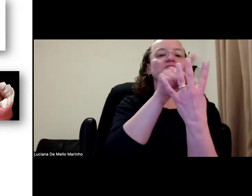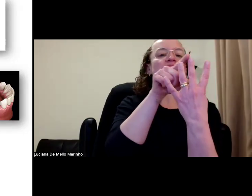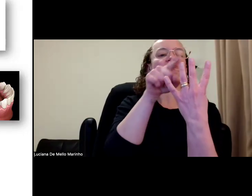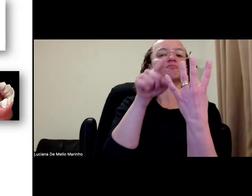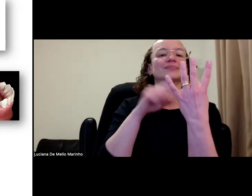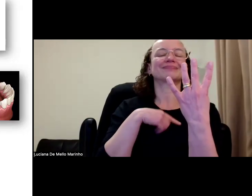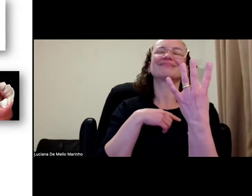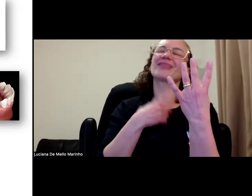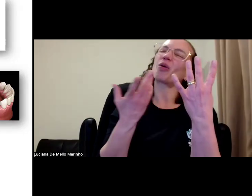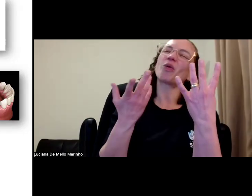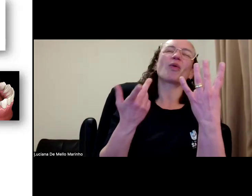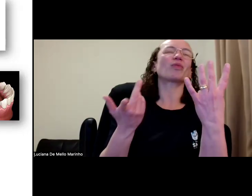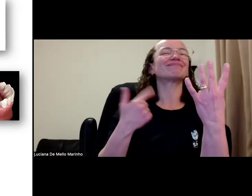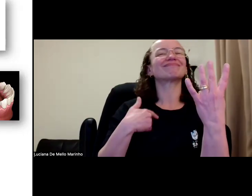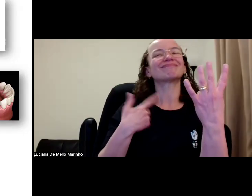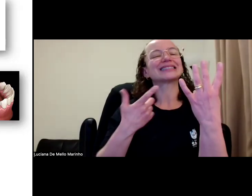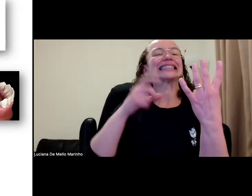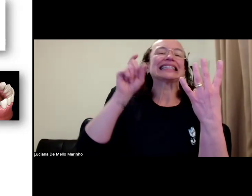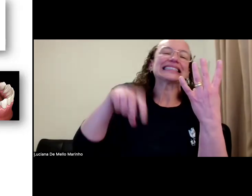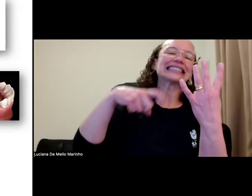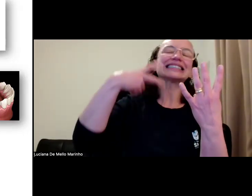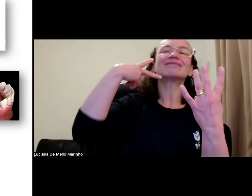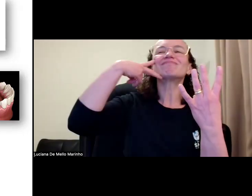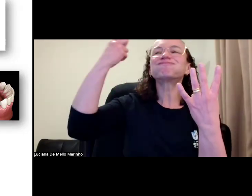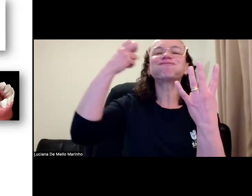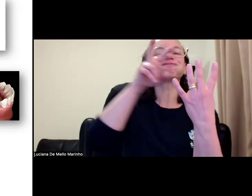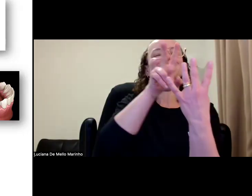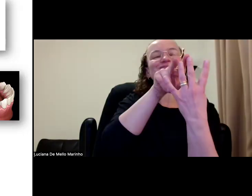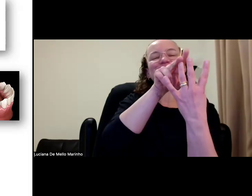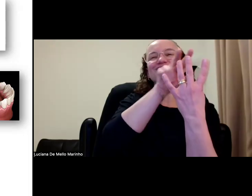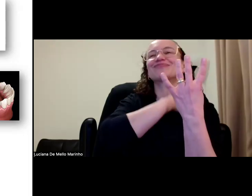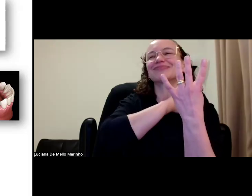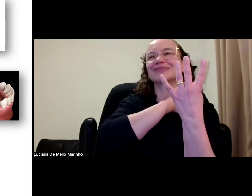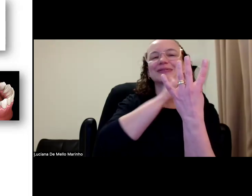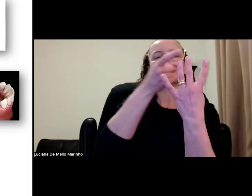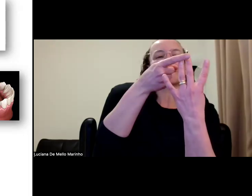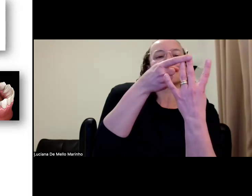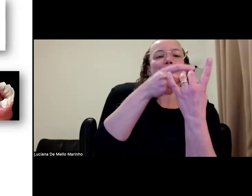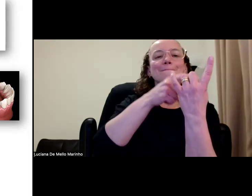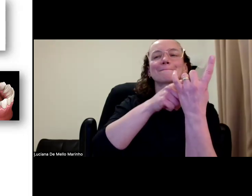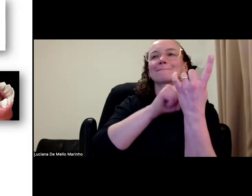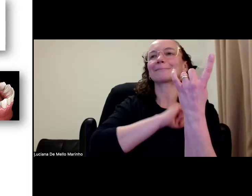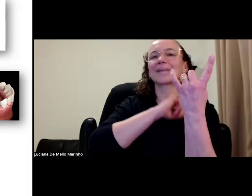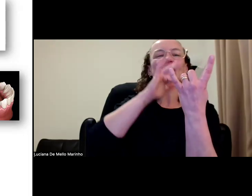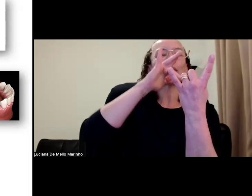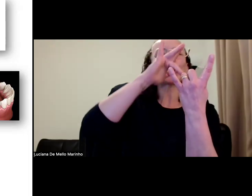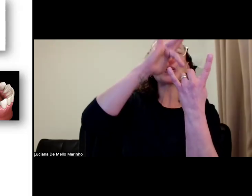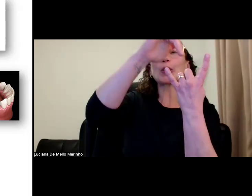these 2 teeth in between, say, oh, you need these extracted.